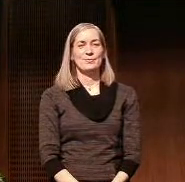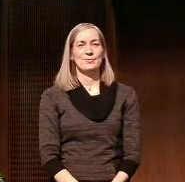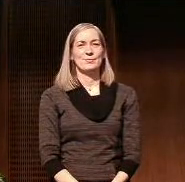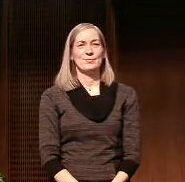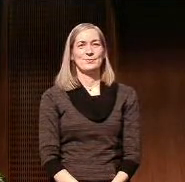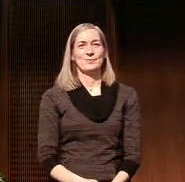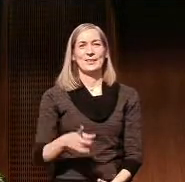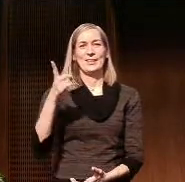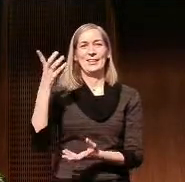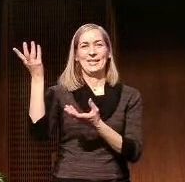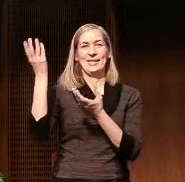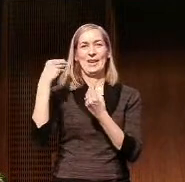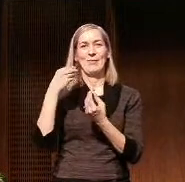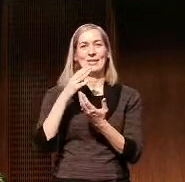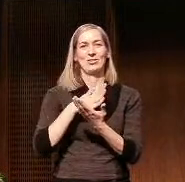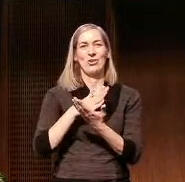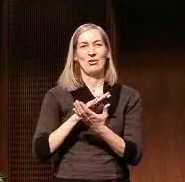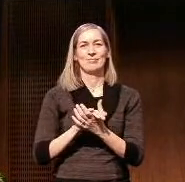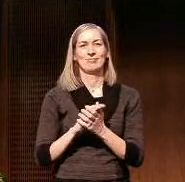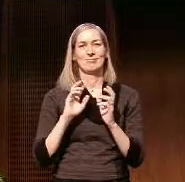He gave me a song.